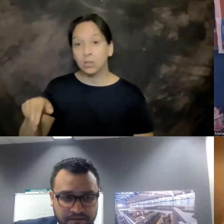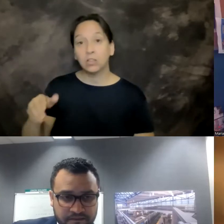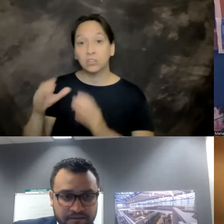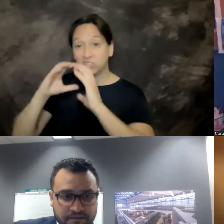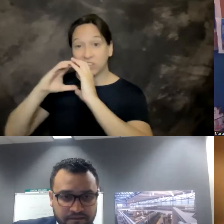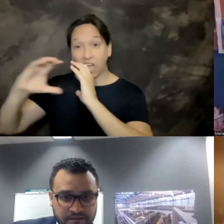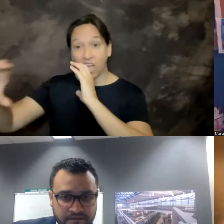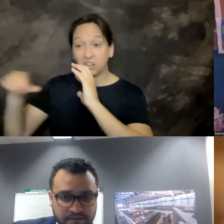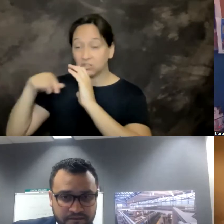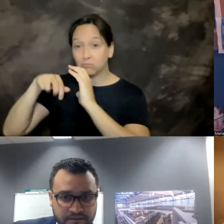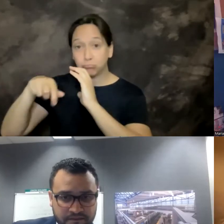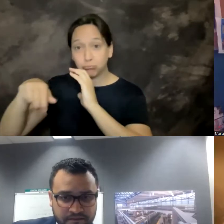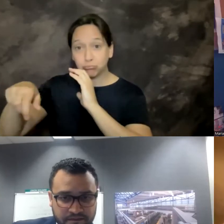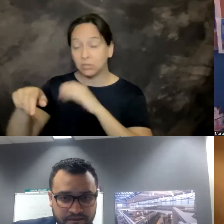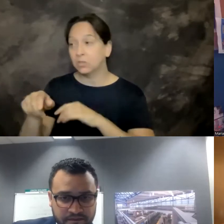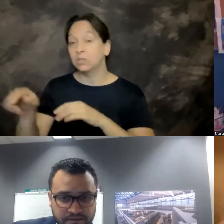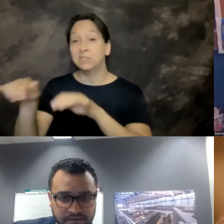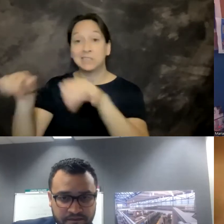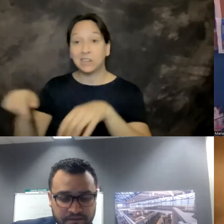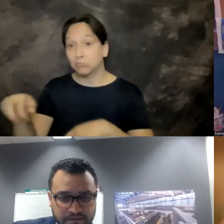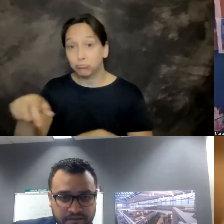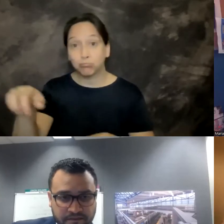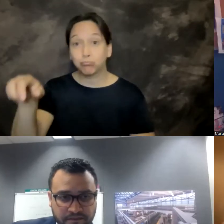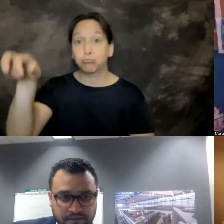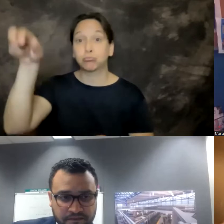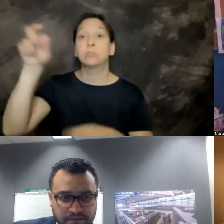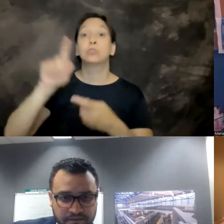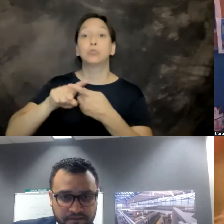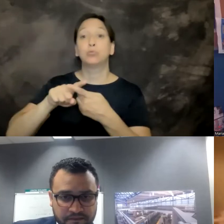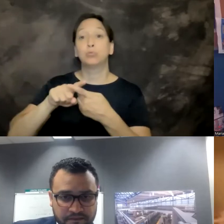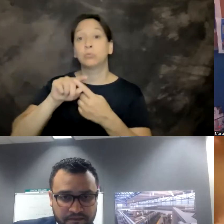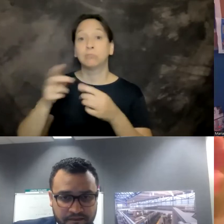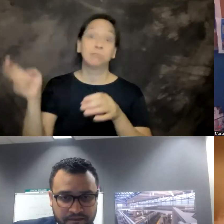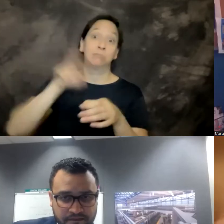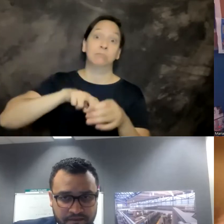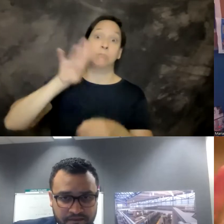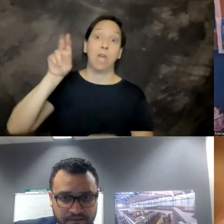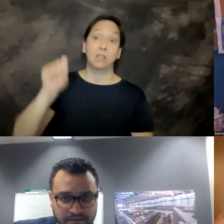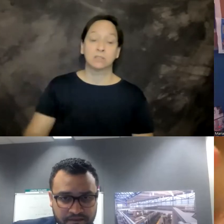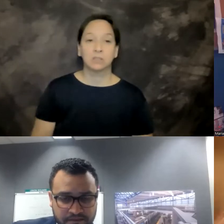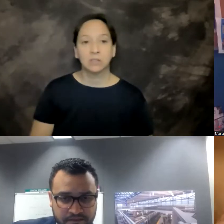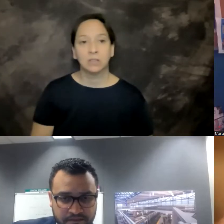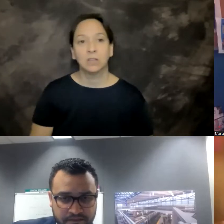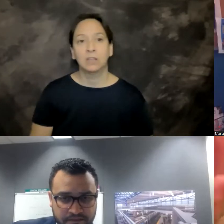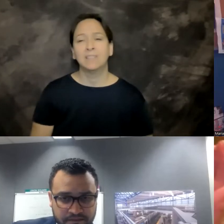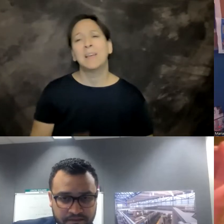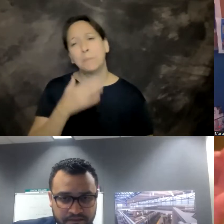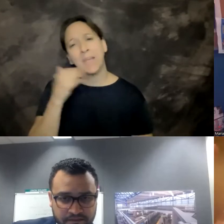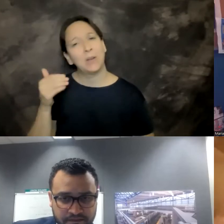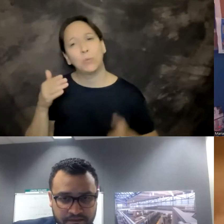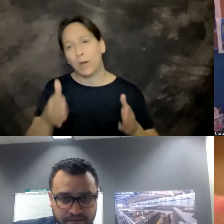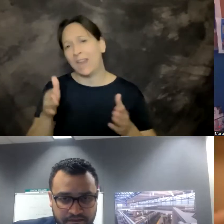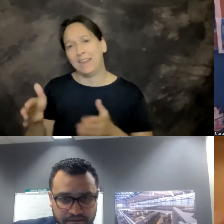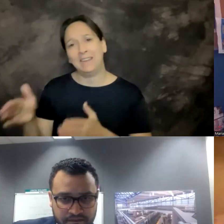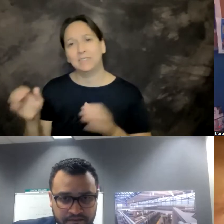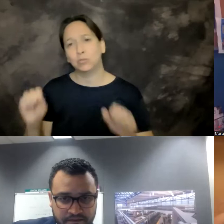the station, walk to the street to get a bus. There's so many other better ways. So